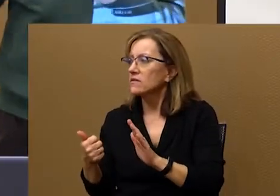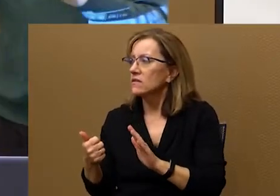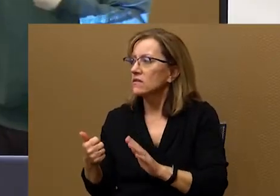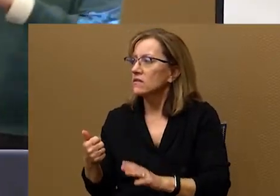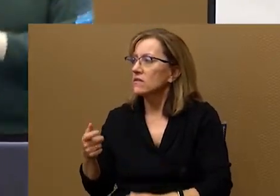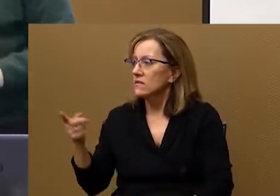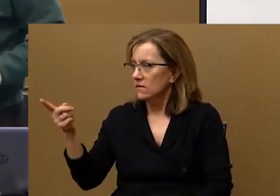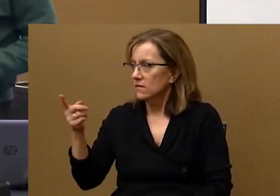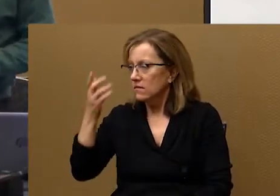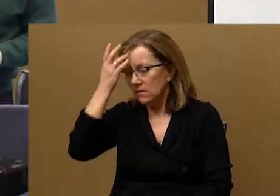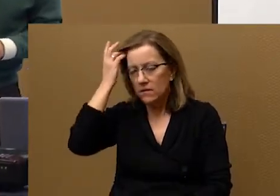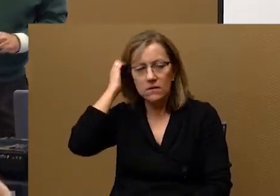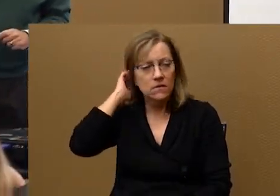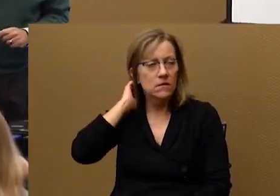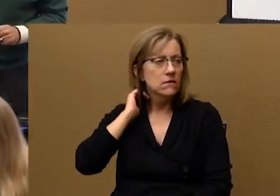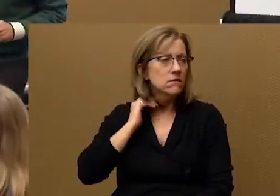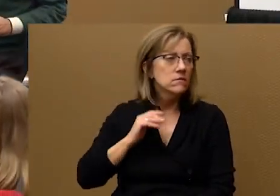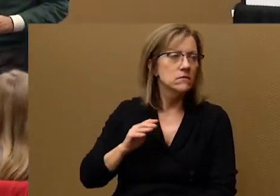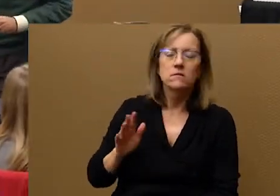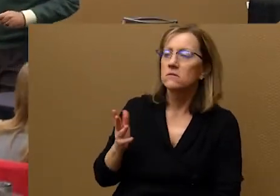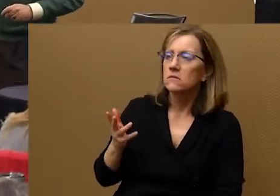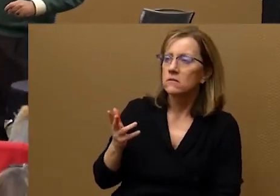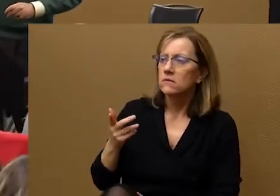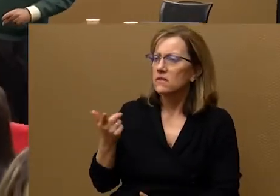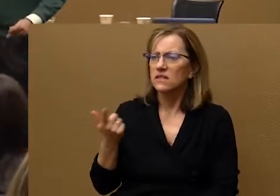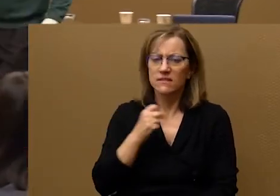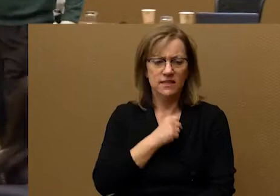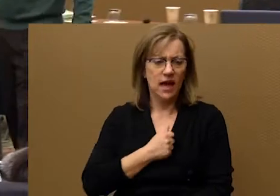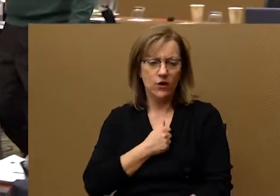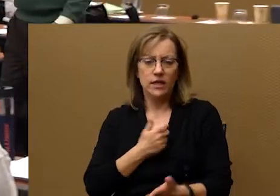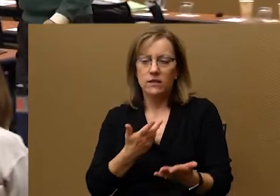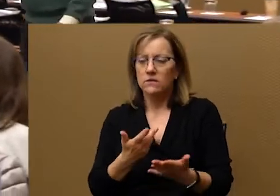Sorry, we got her. Okay.